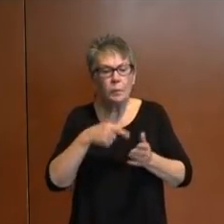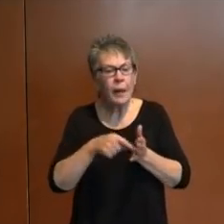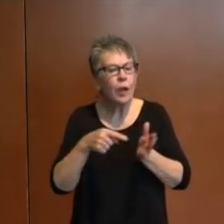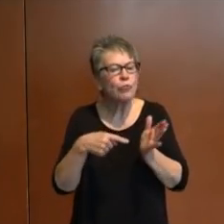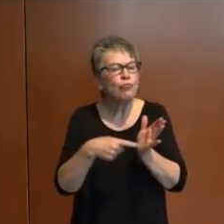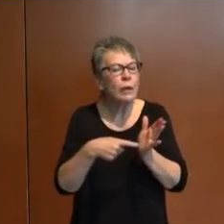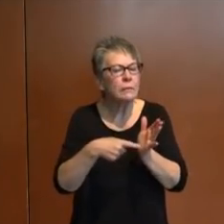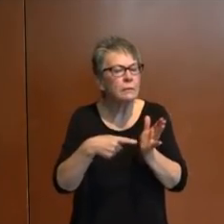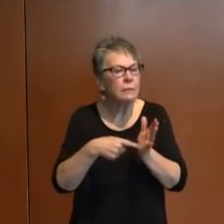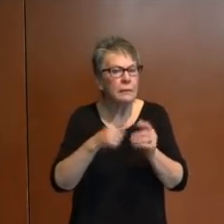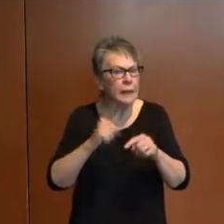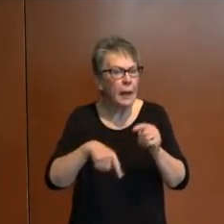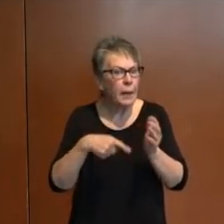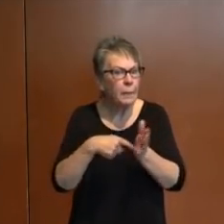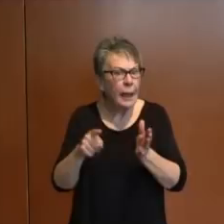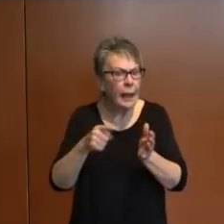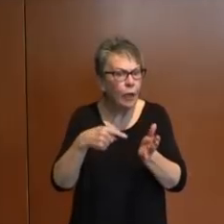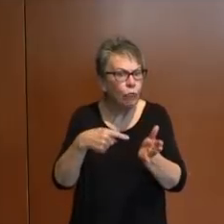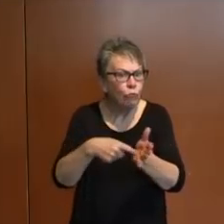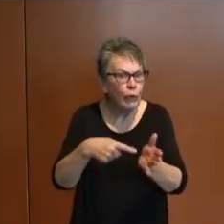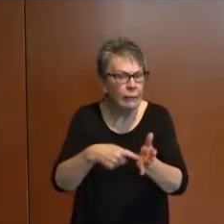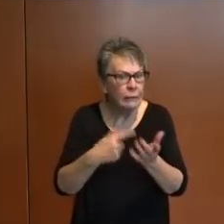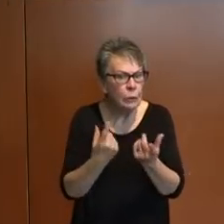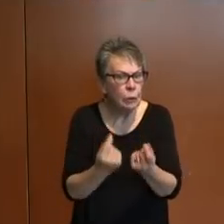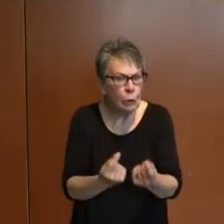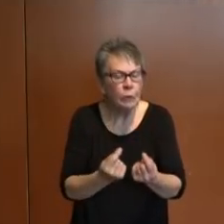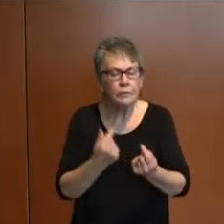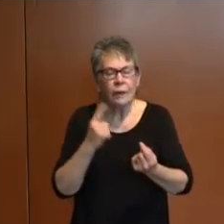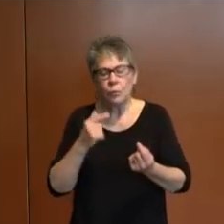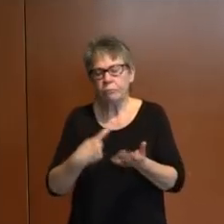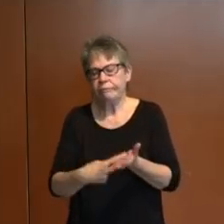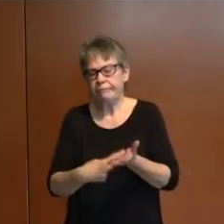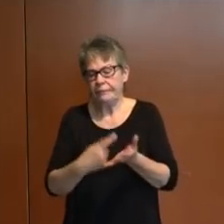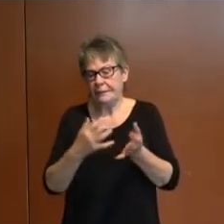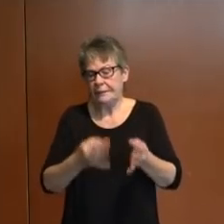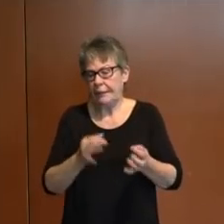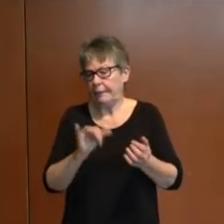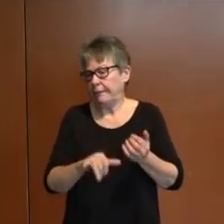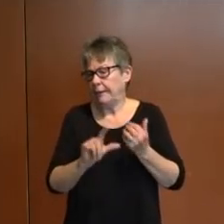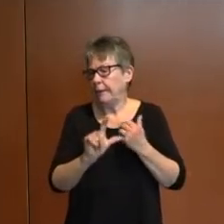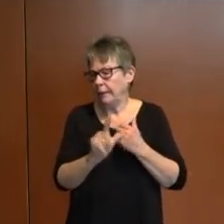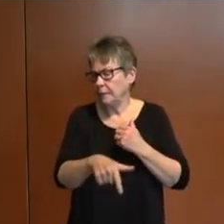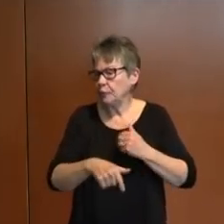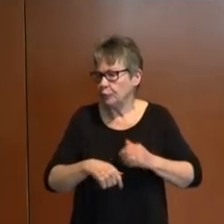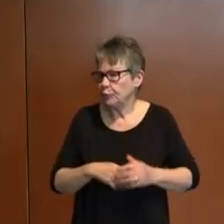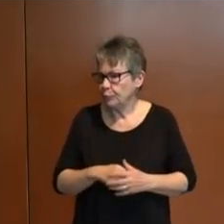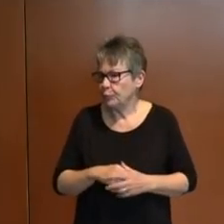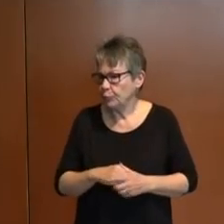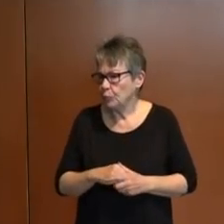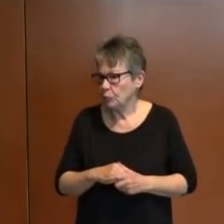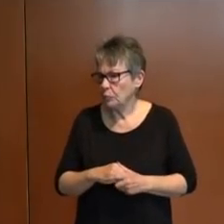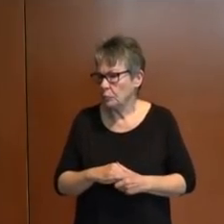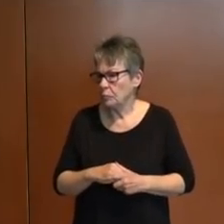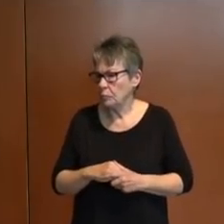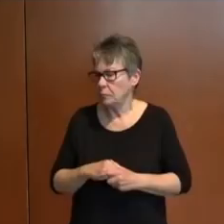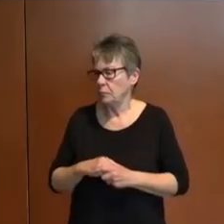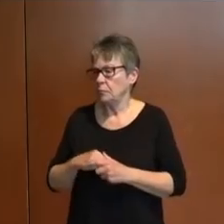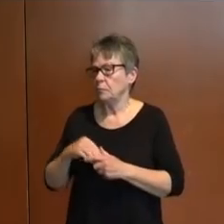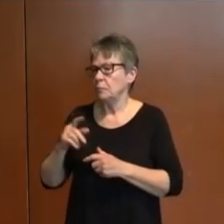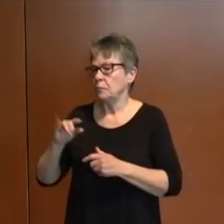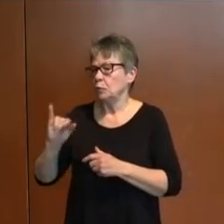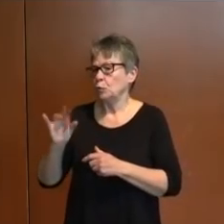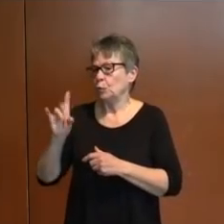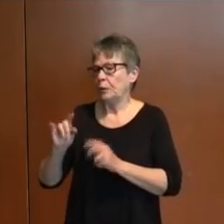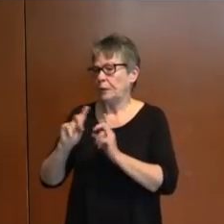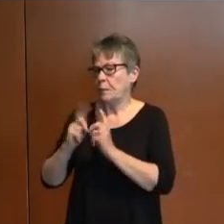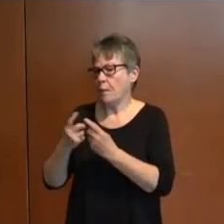the balance of these. That's sure. I'd get overall occupancy levels. I've asked